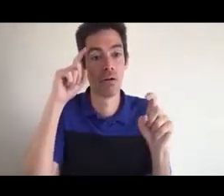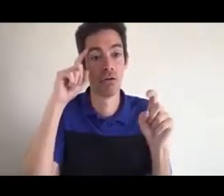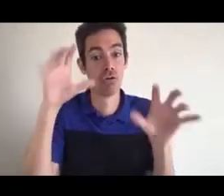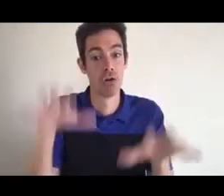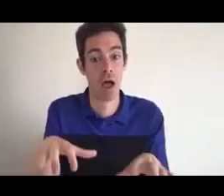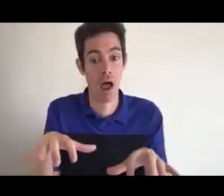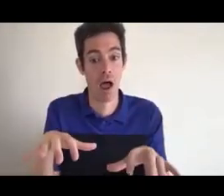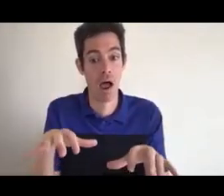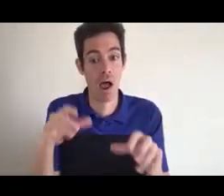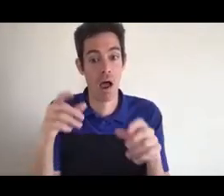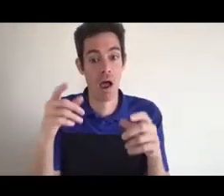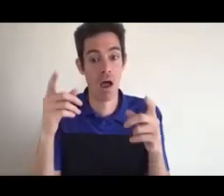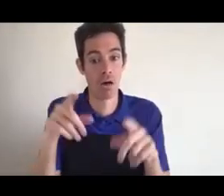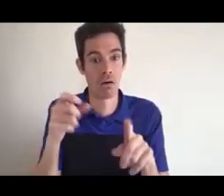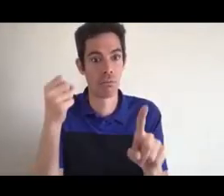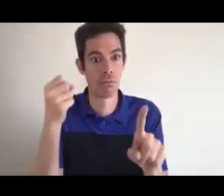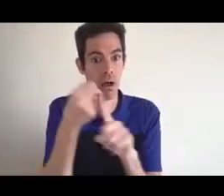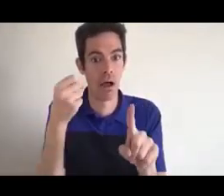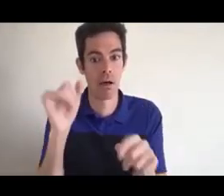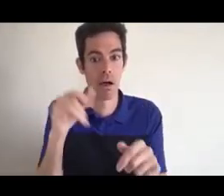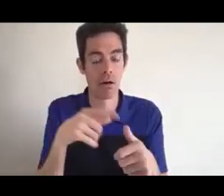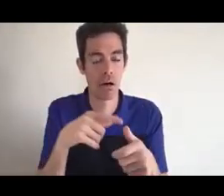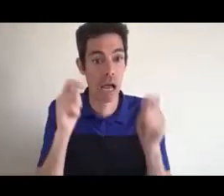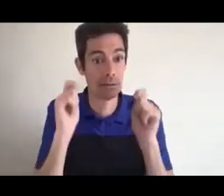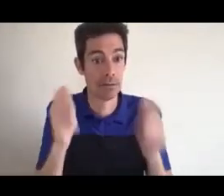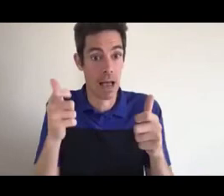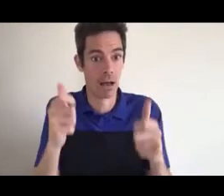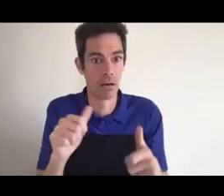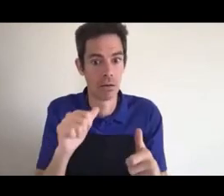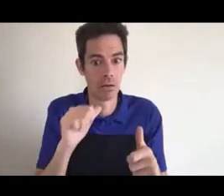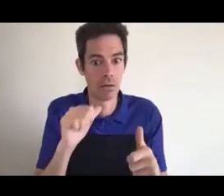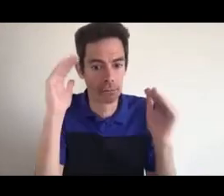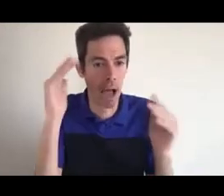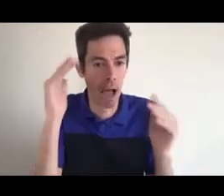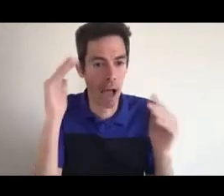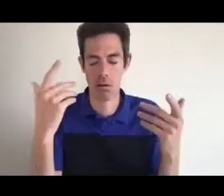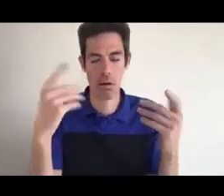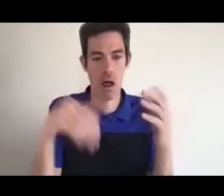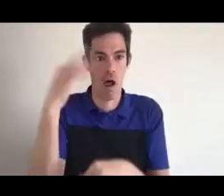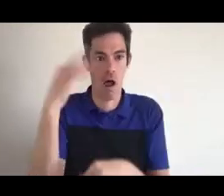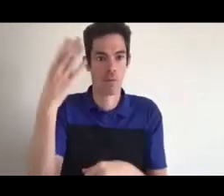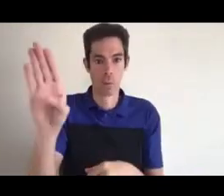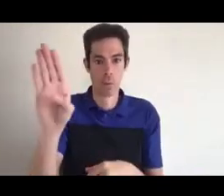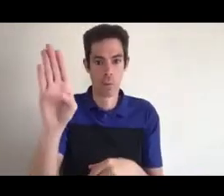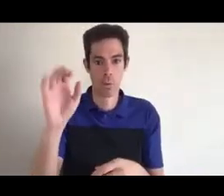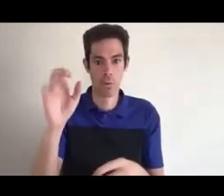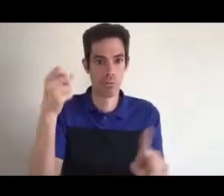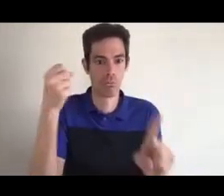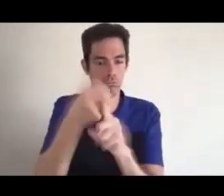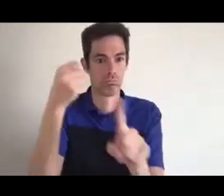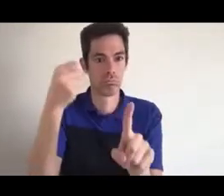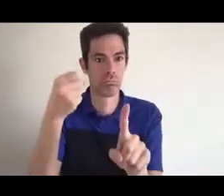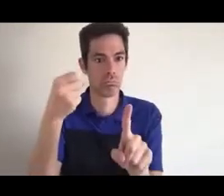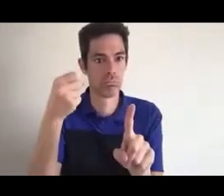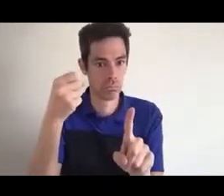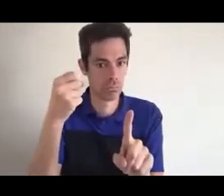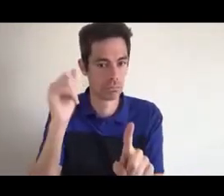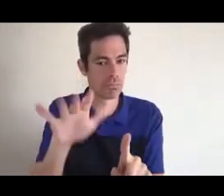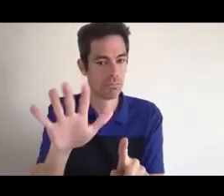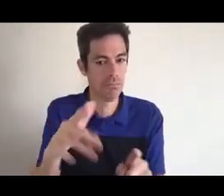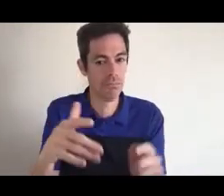then for a shocking cause, for pow, suddenly, unexpectedly, out of the